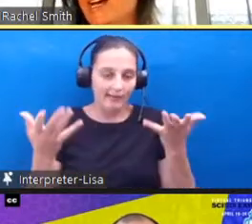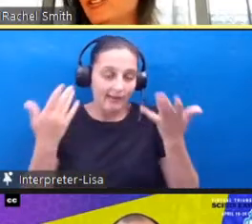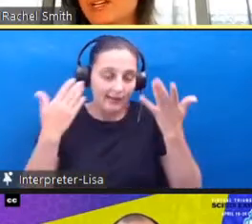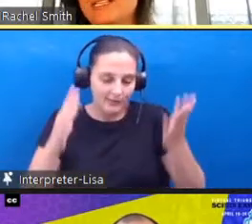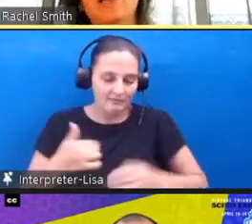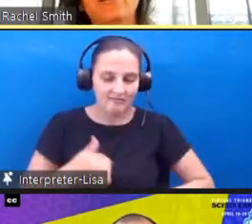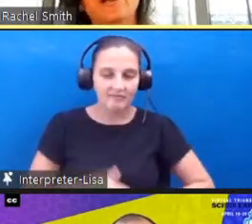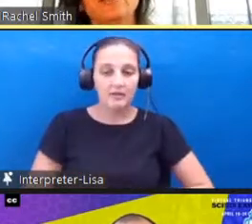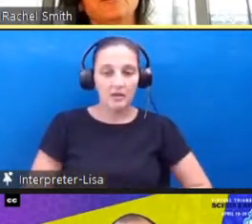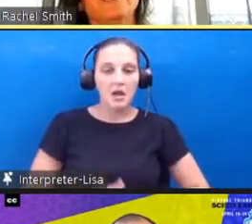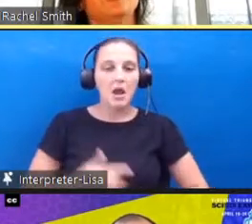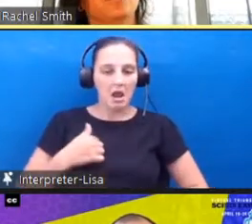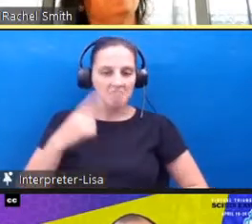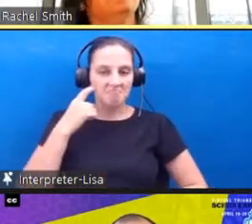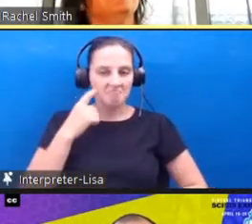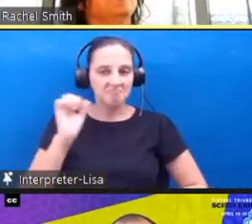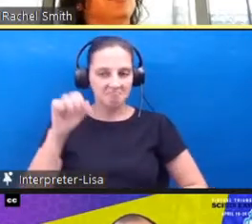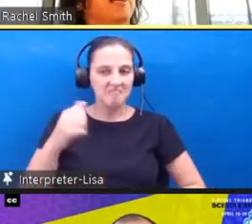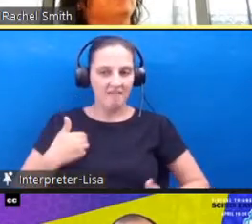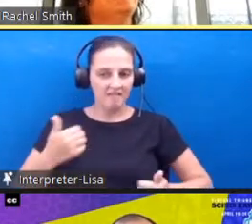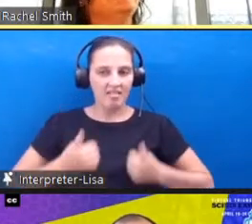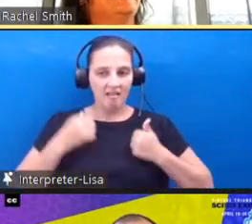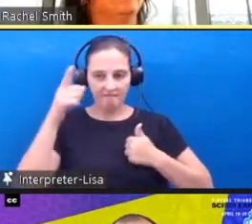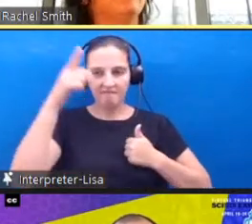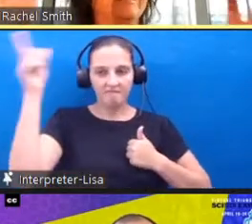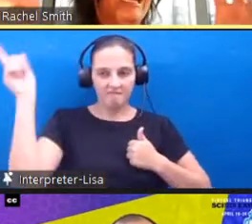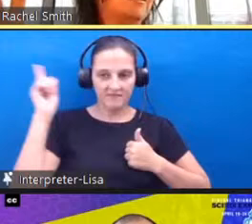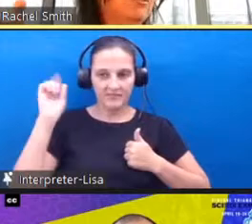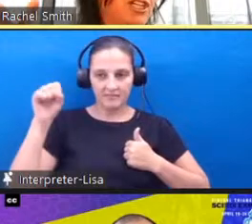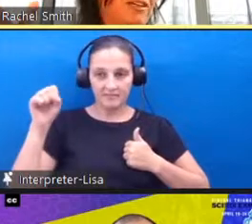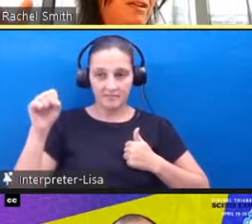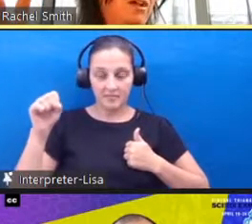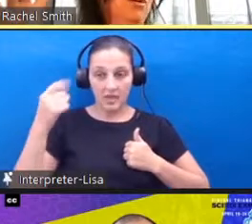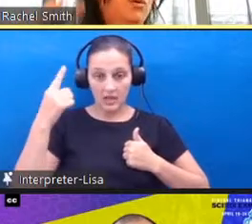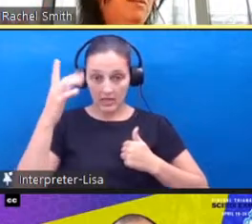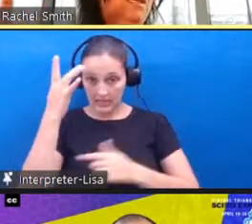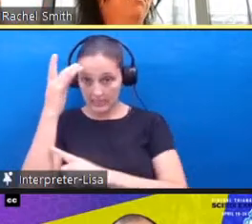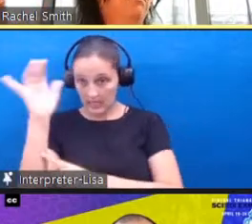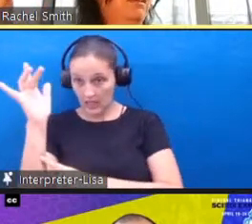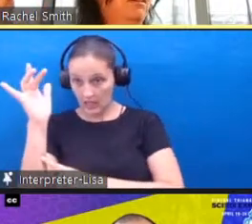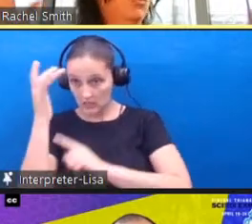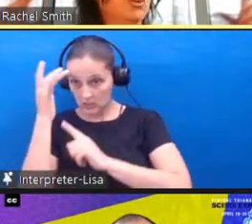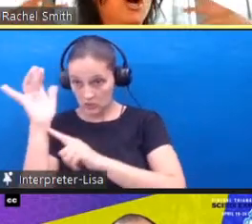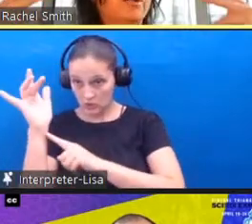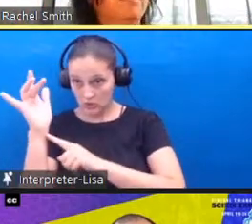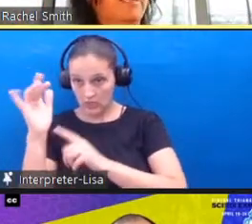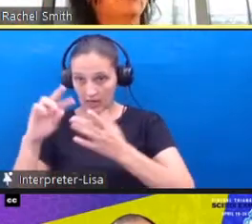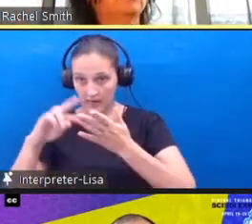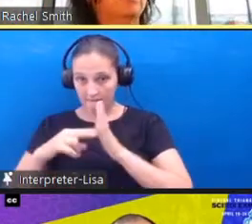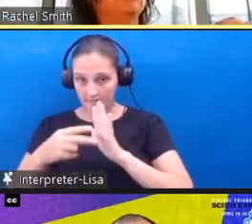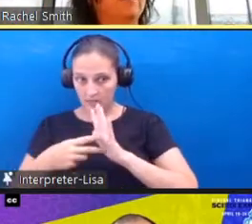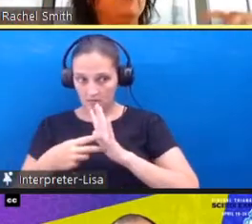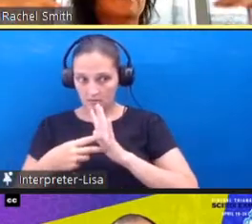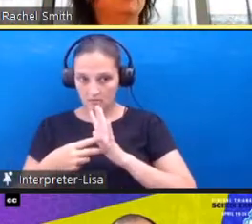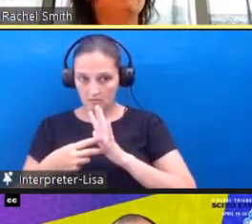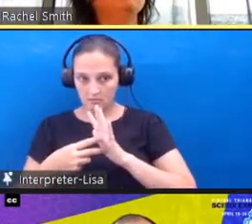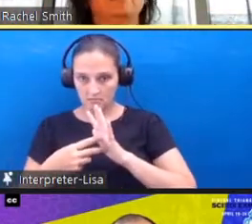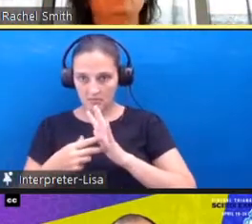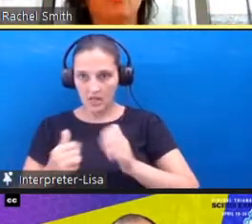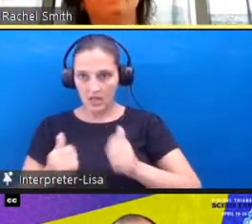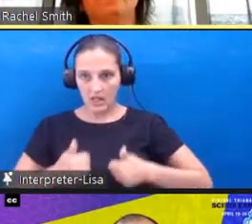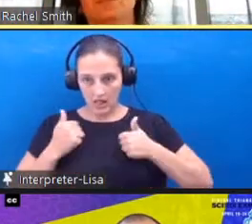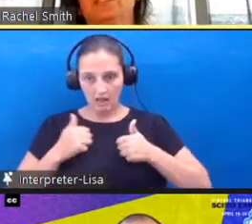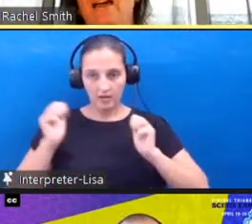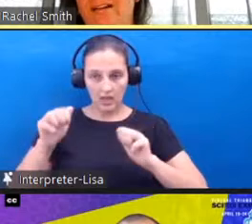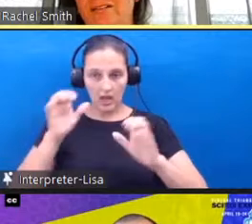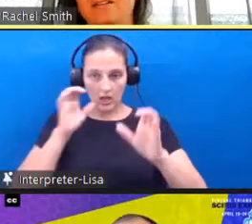is that there is life out there, but I don't think it's and by intelligent, we mean, we're talking about life that can communicate